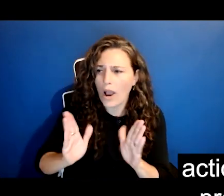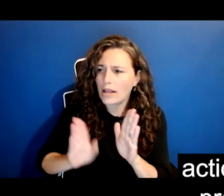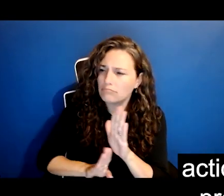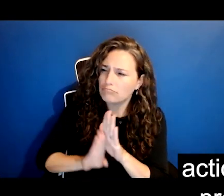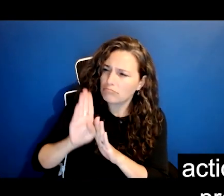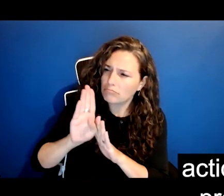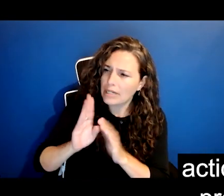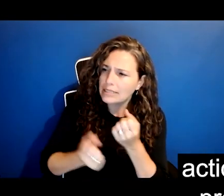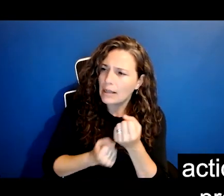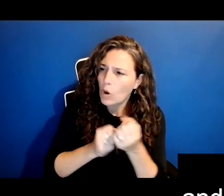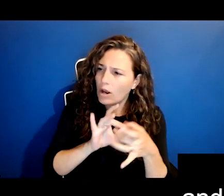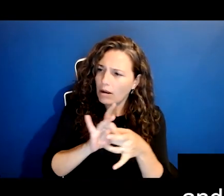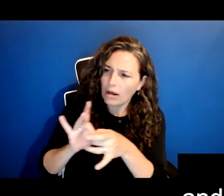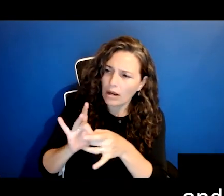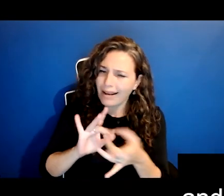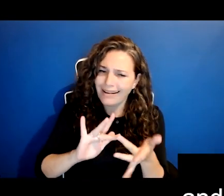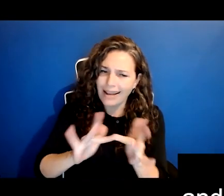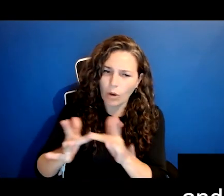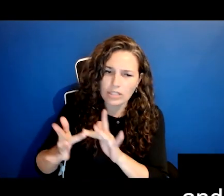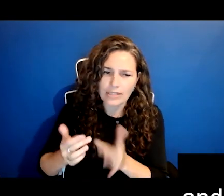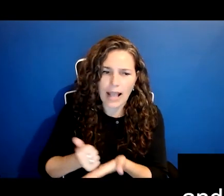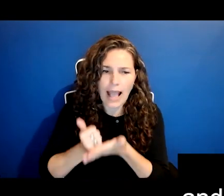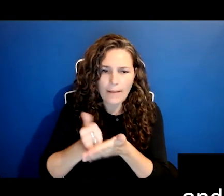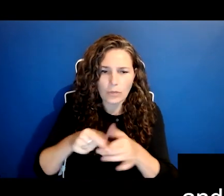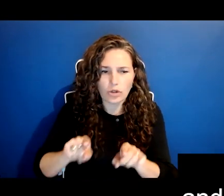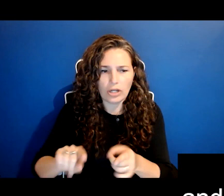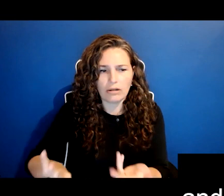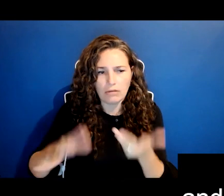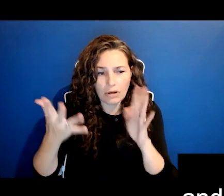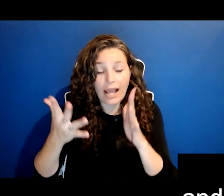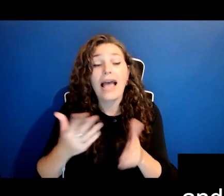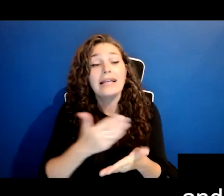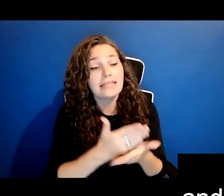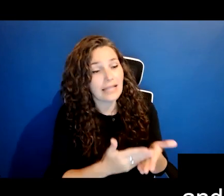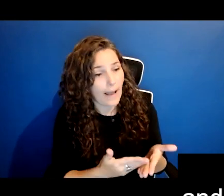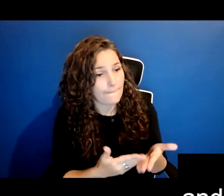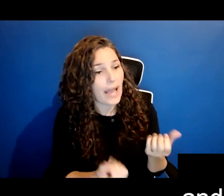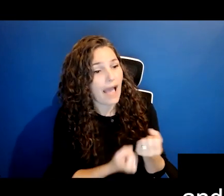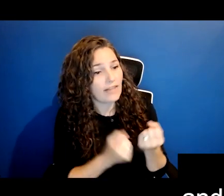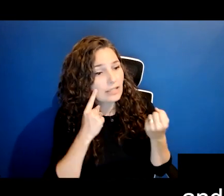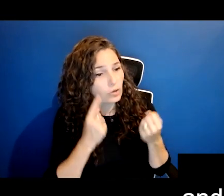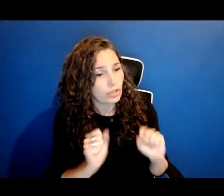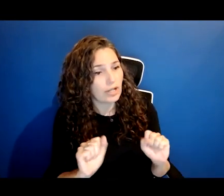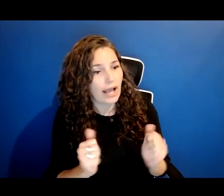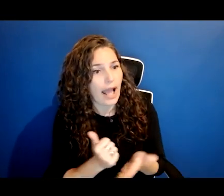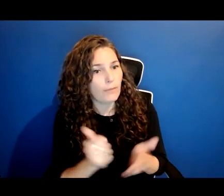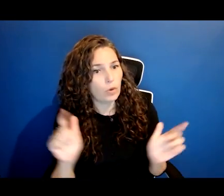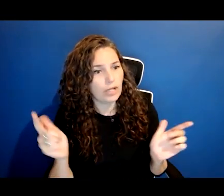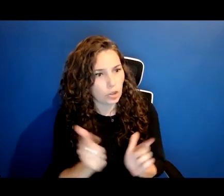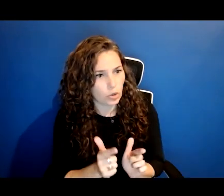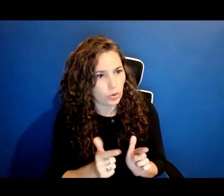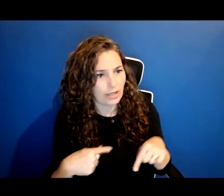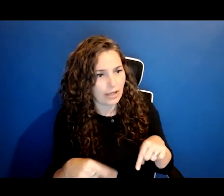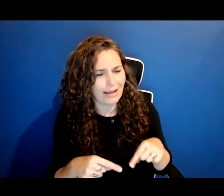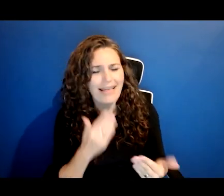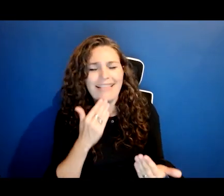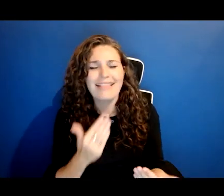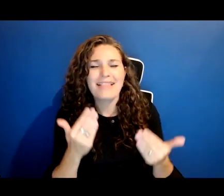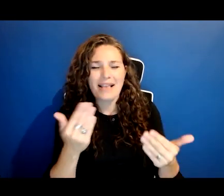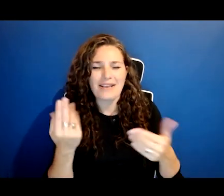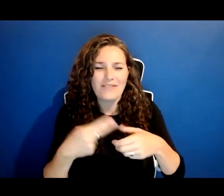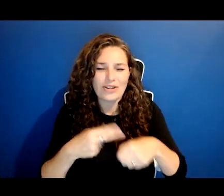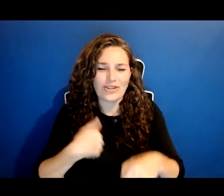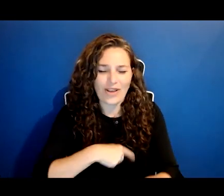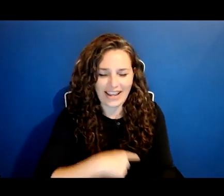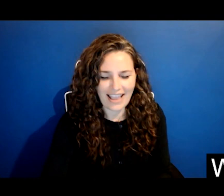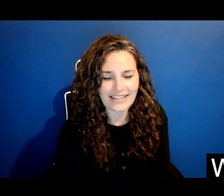ways to build support networks to help you in a disaster, and some advocacy strategies that can reduce anxiety. Thank you for